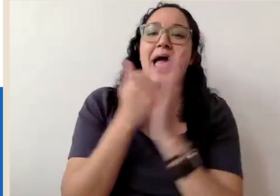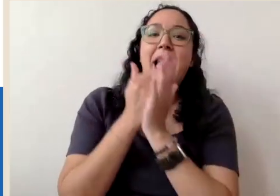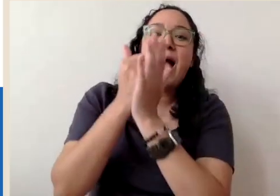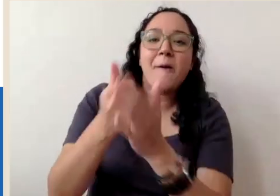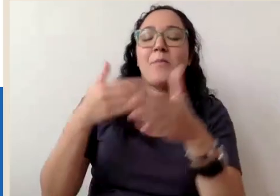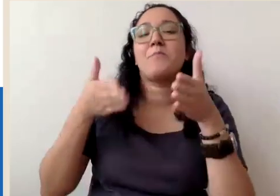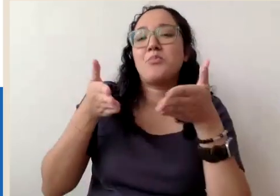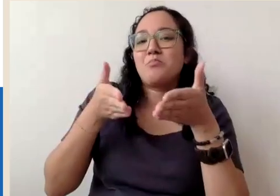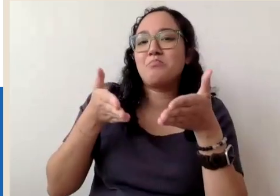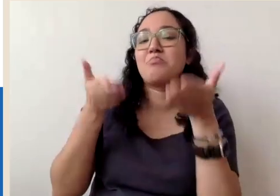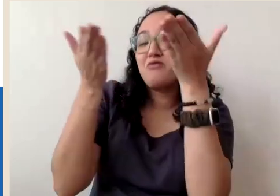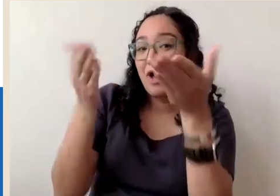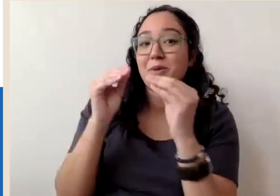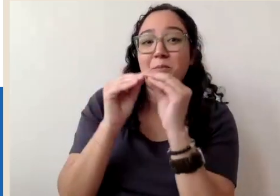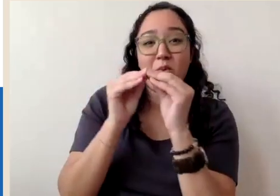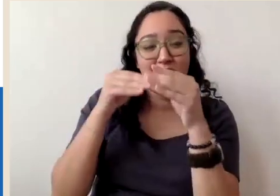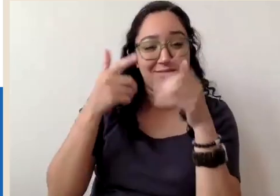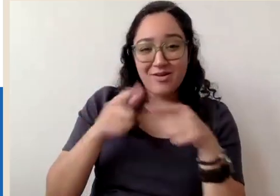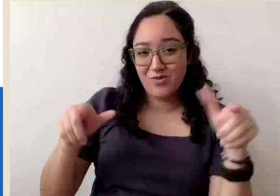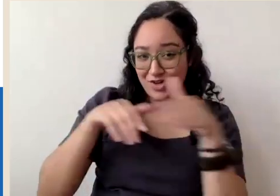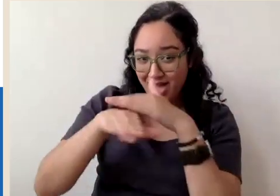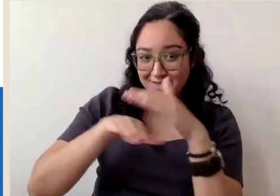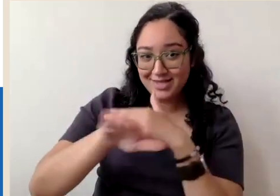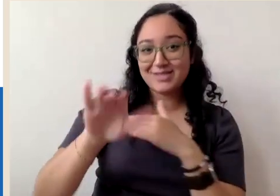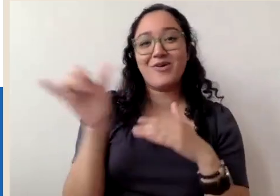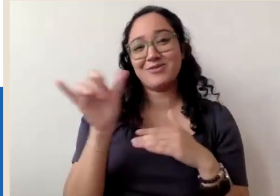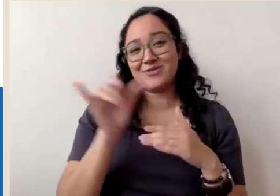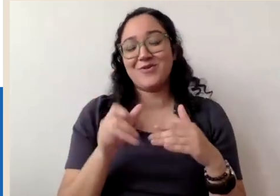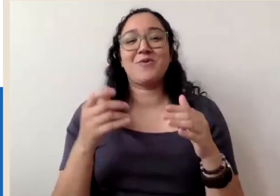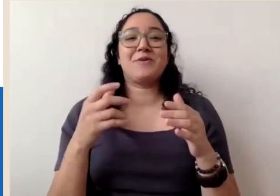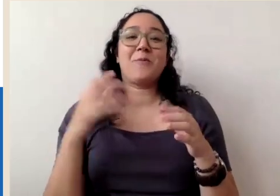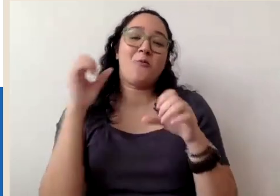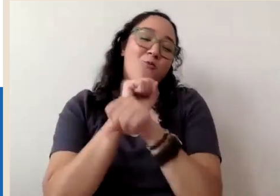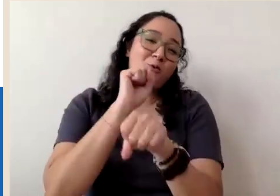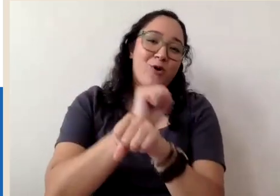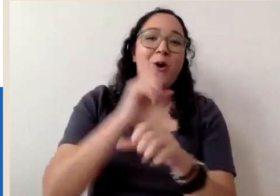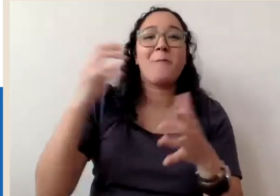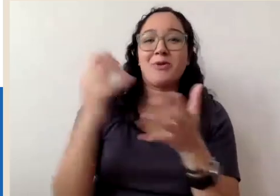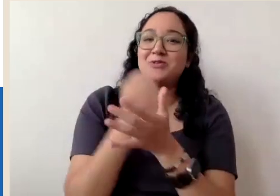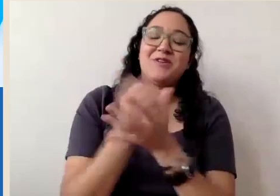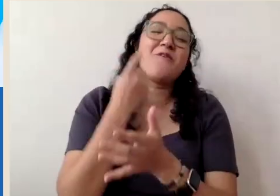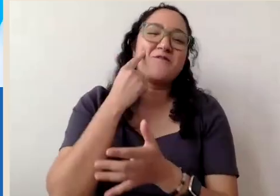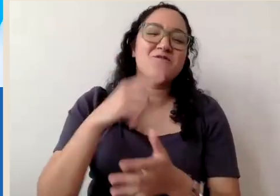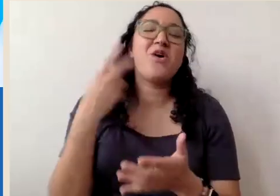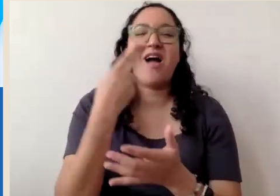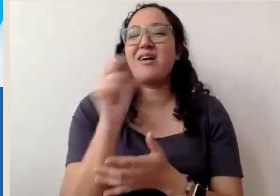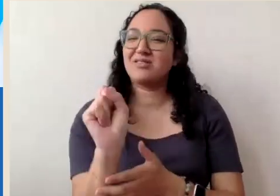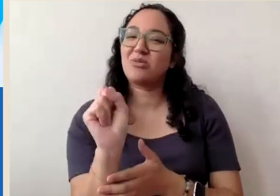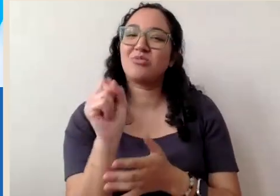language access and provide meaningful work opportunities for the bilingual high school student